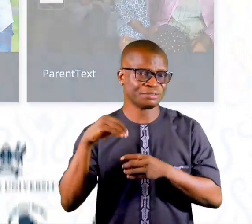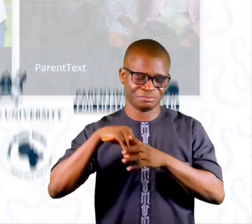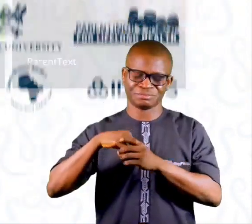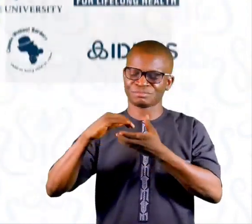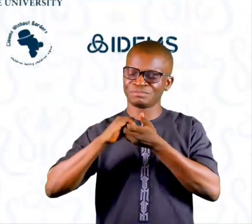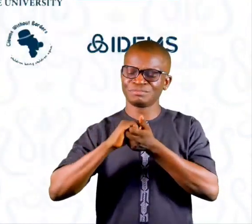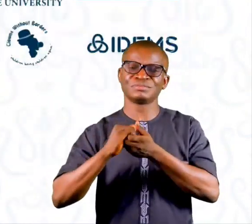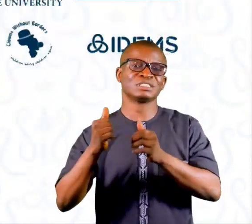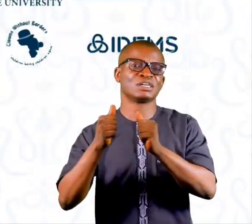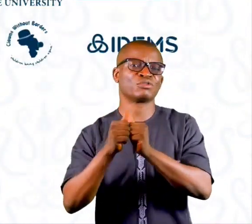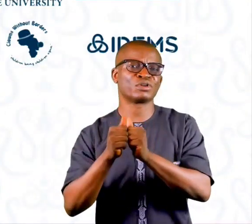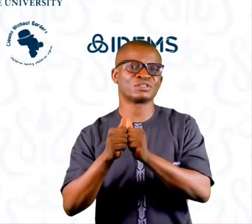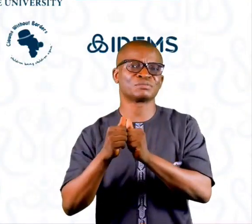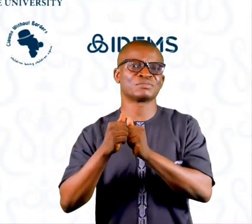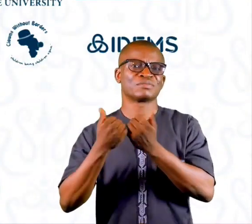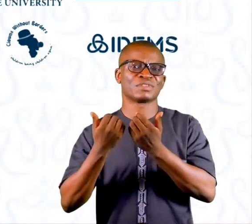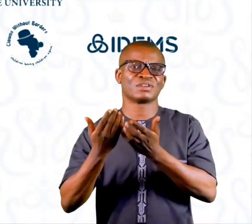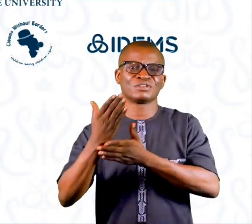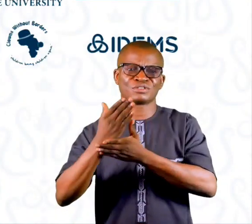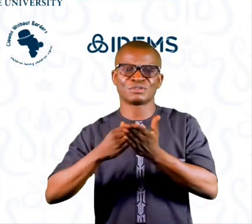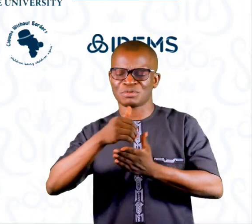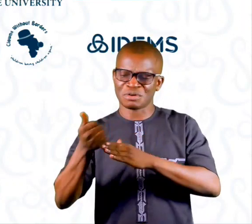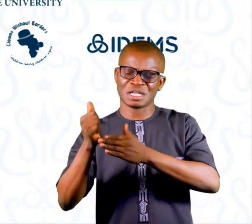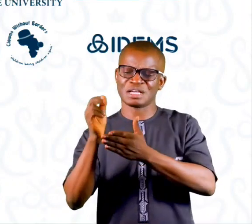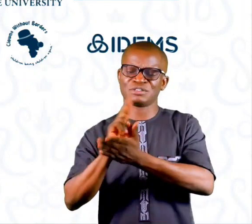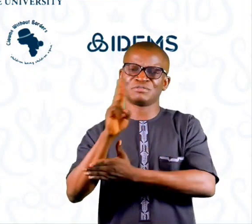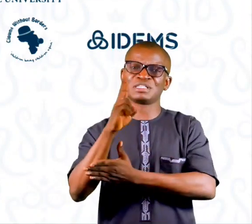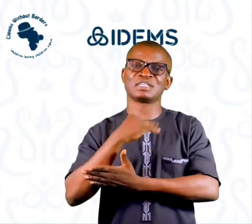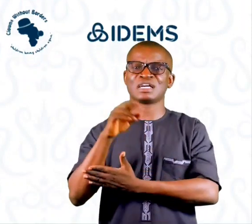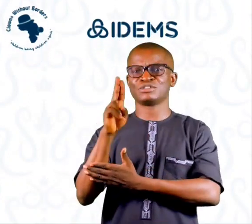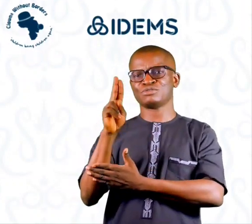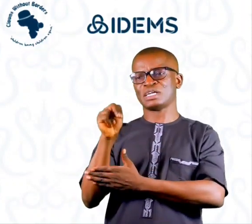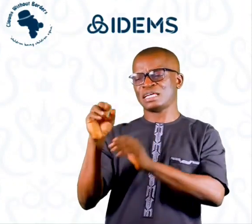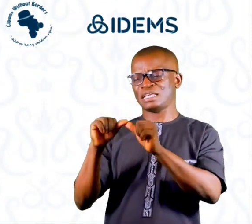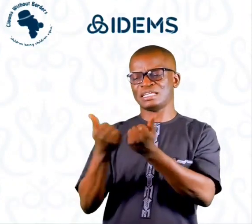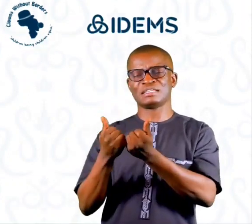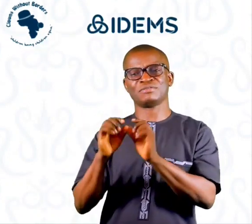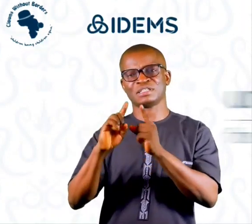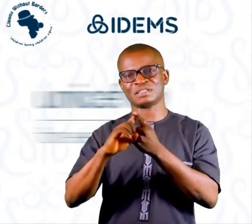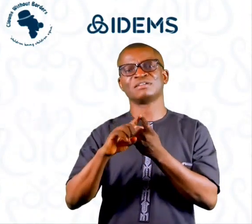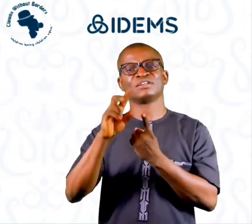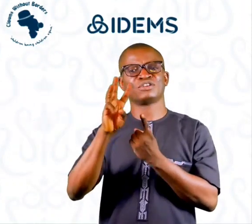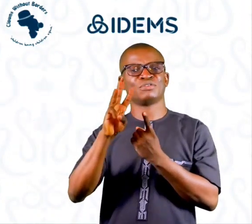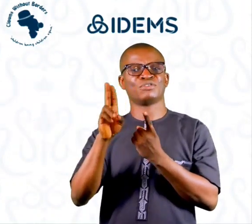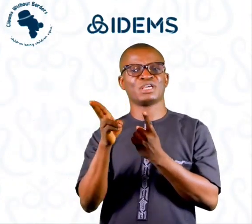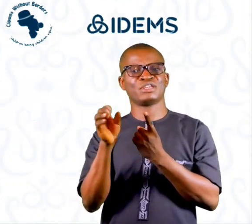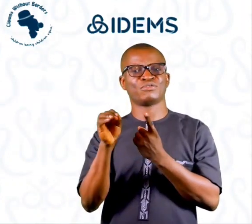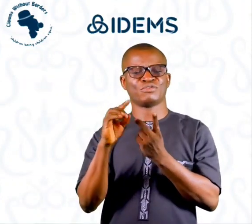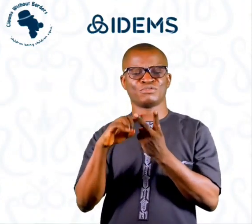in collaboration with researchers from other universities and UN agencies like the WHO, UNICEF, and